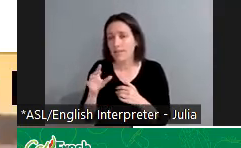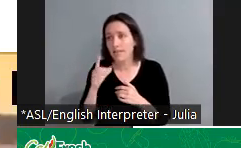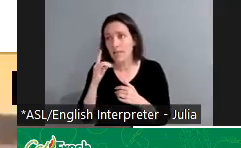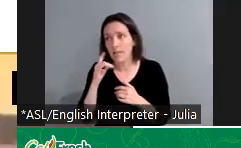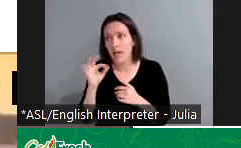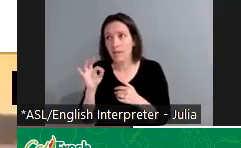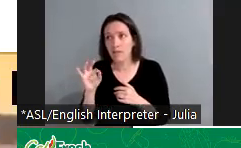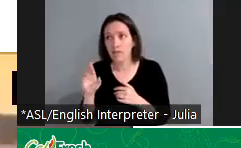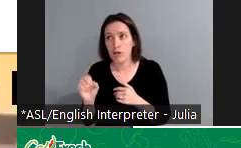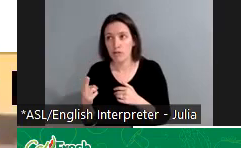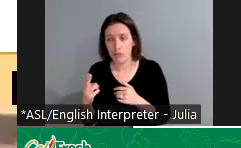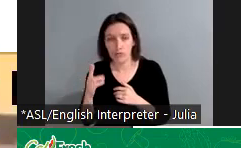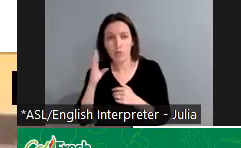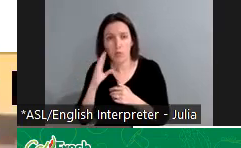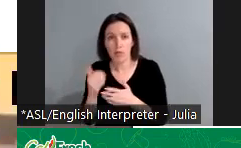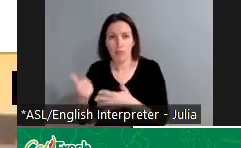Summer EBT card will be mailed.